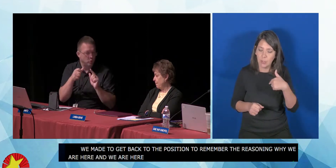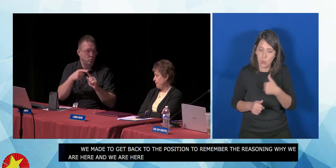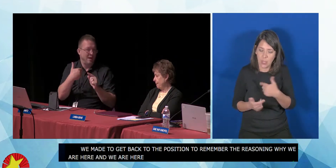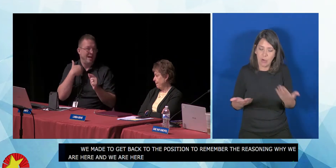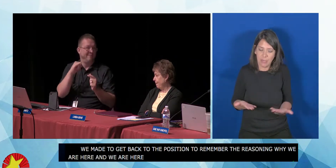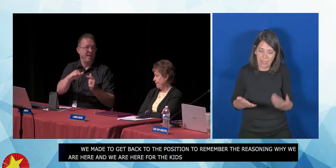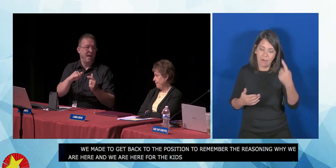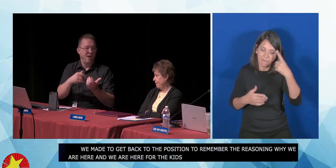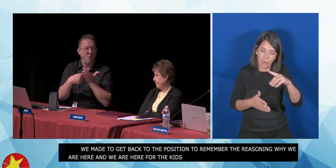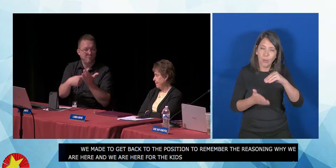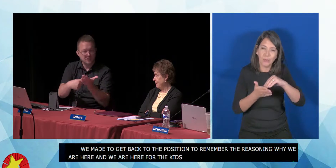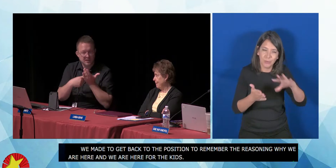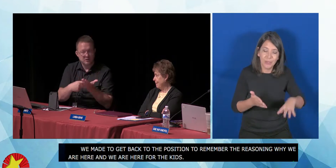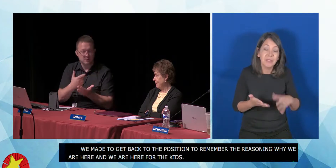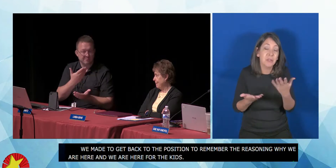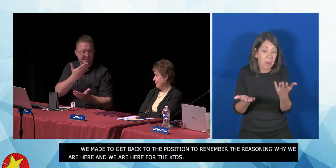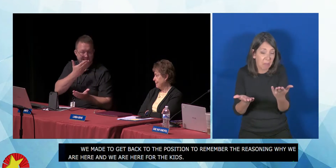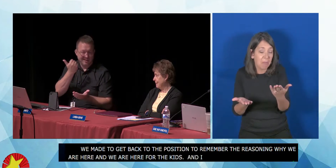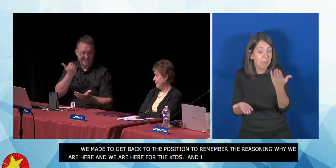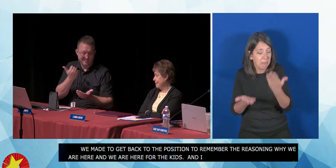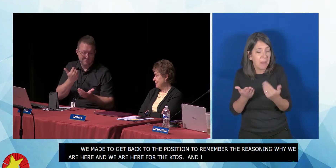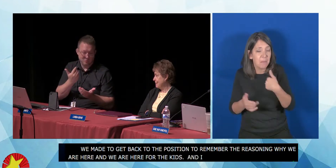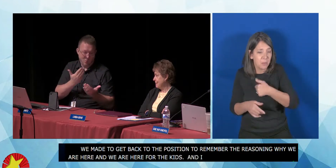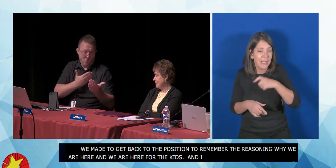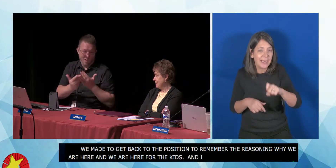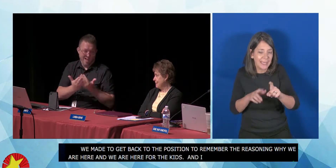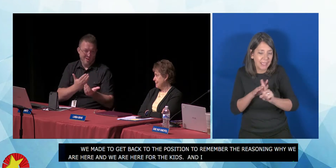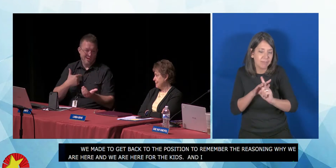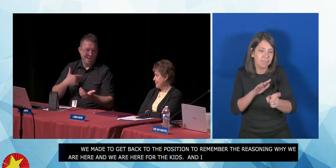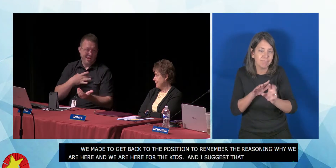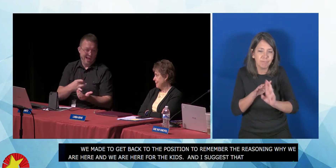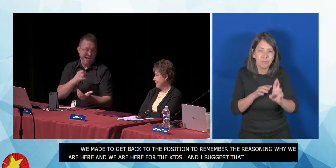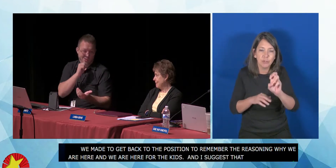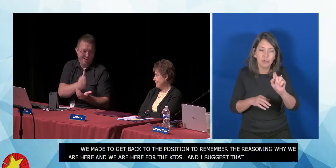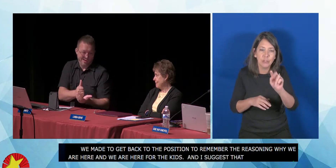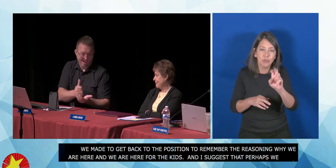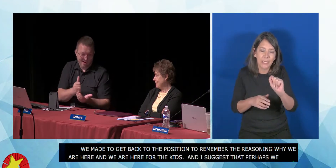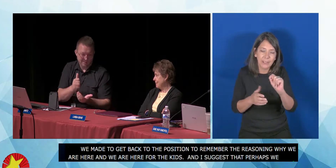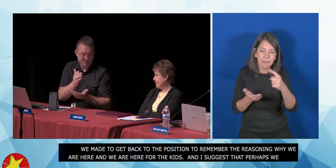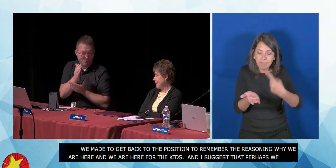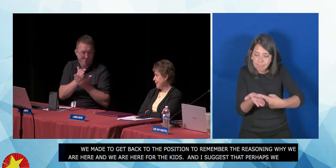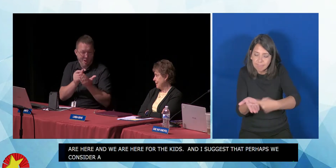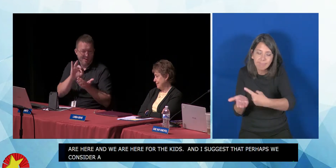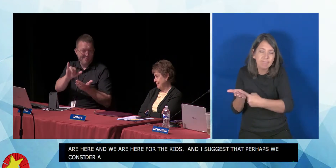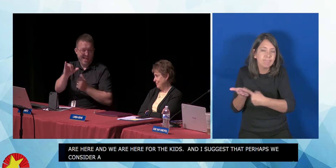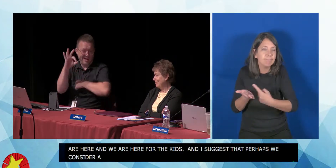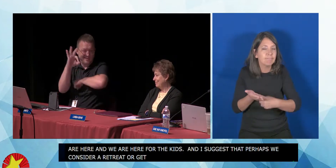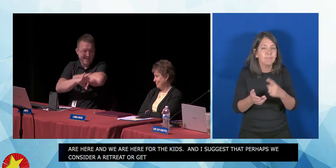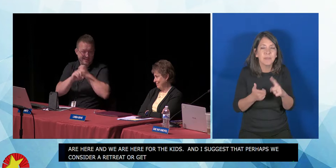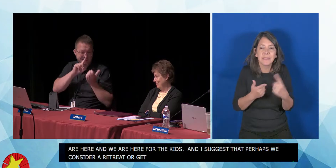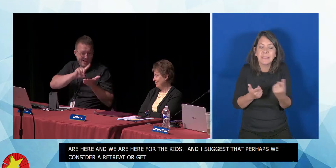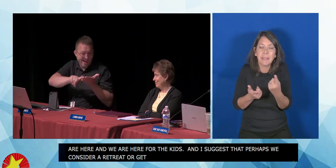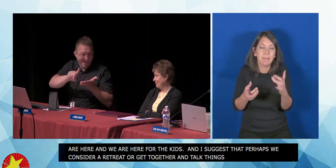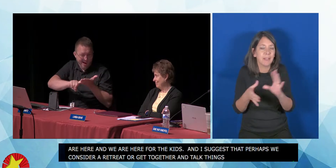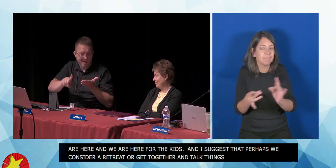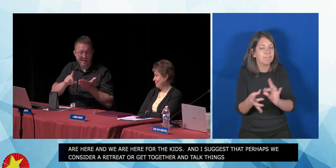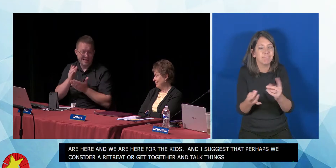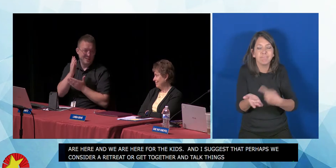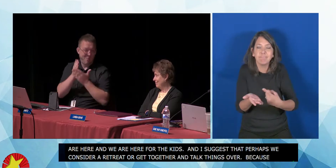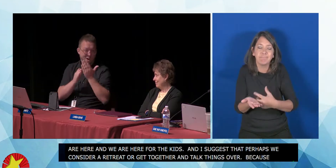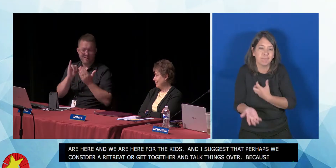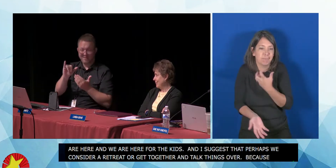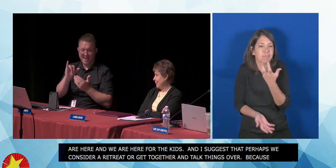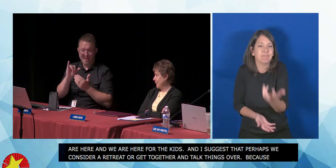perhaps consider a retreat or some opportunity to get together to talk things over, because whether we like it or not, part of